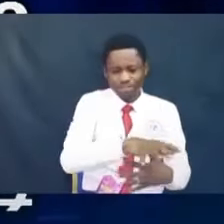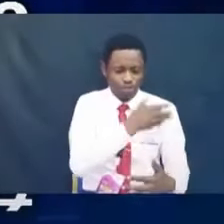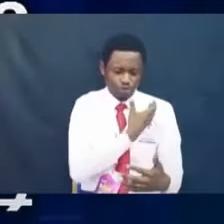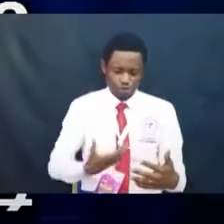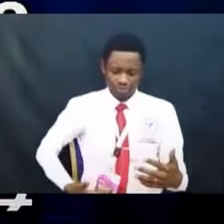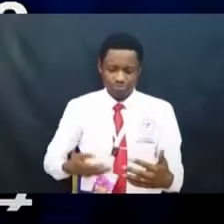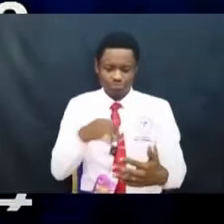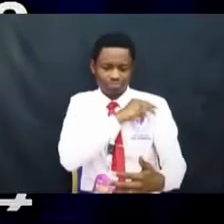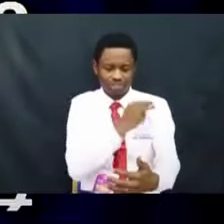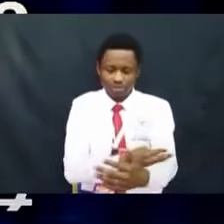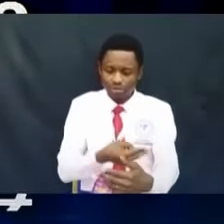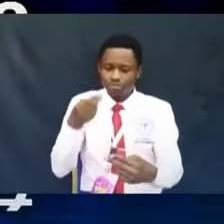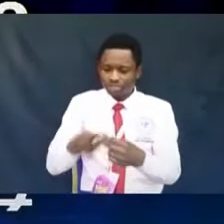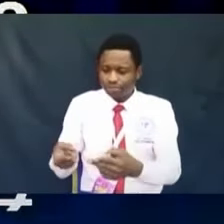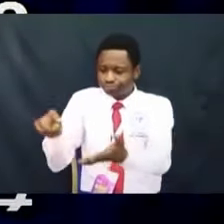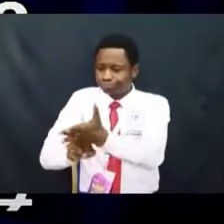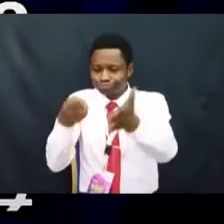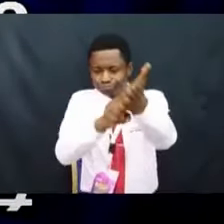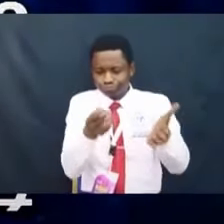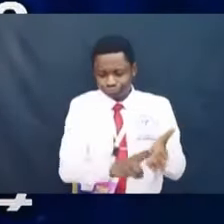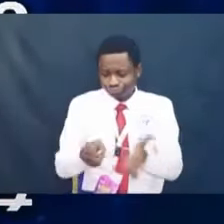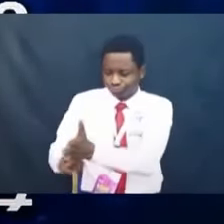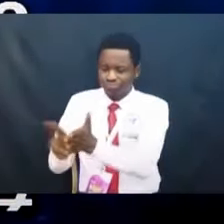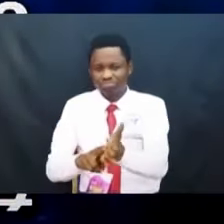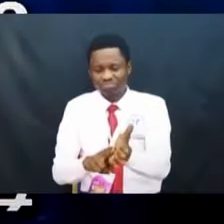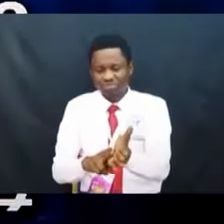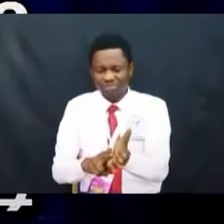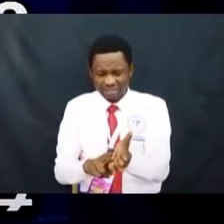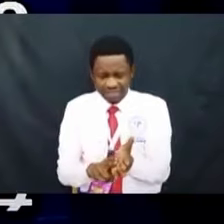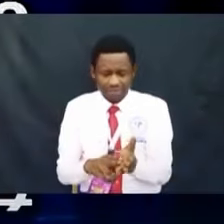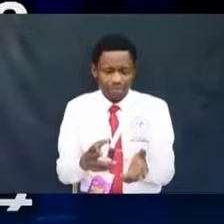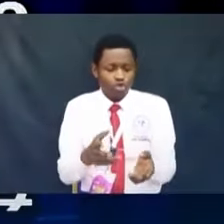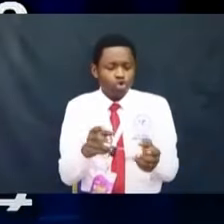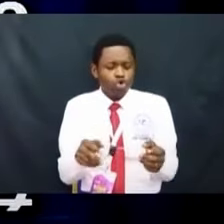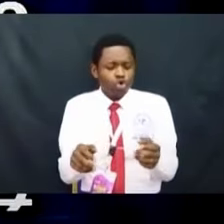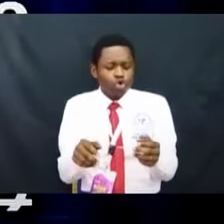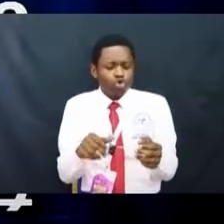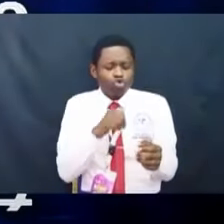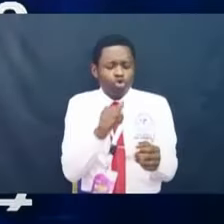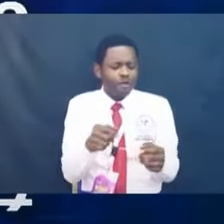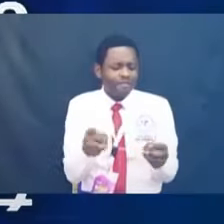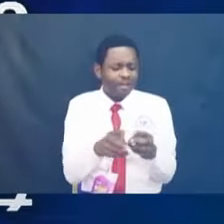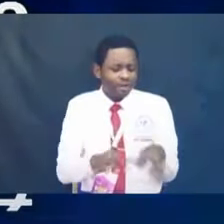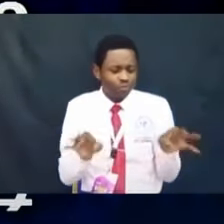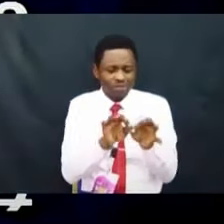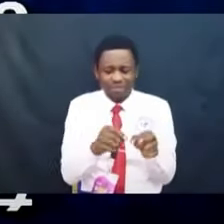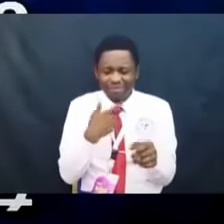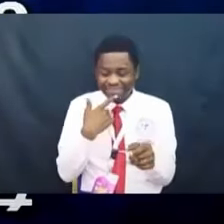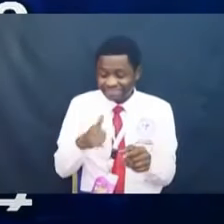listed them later. But it is not so important. What is important is what has been said about them.